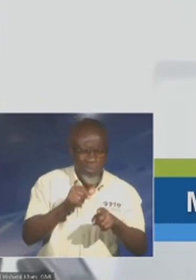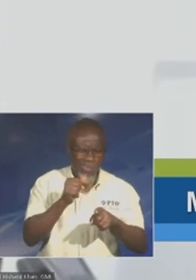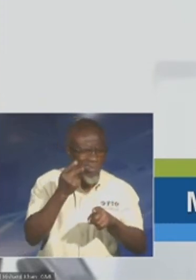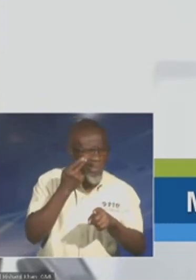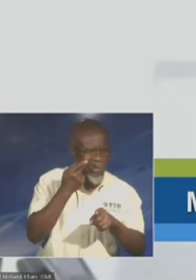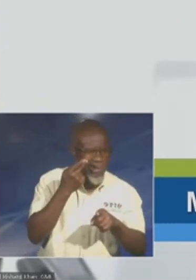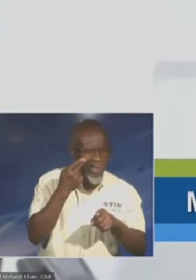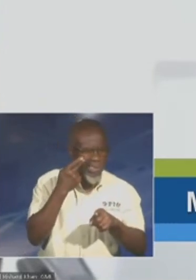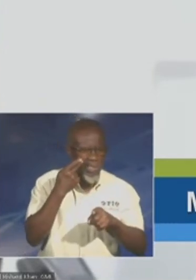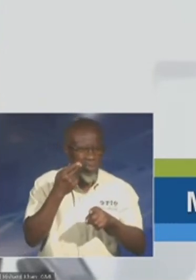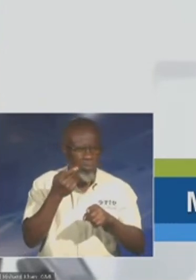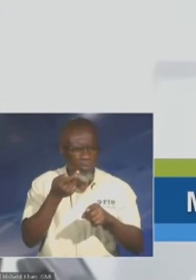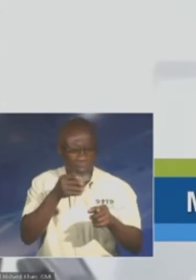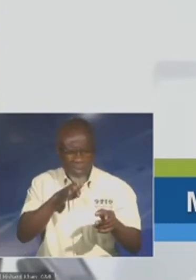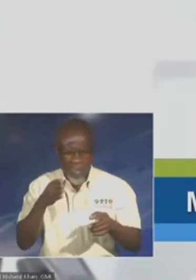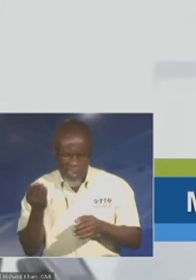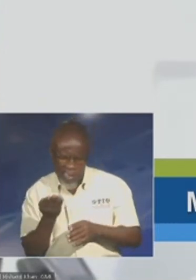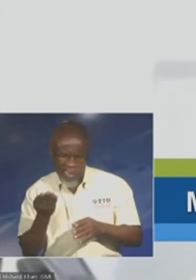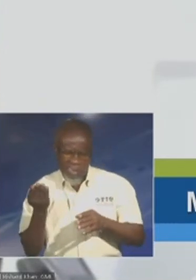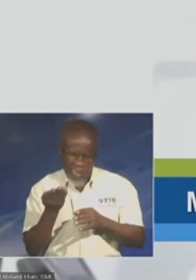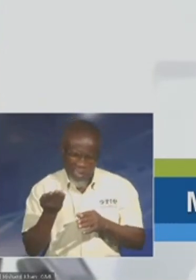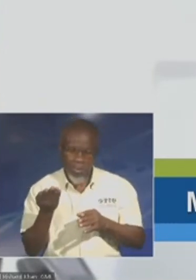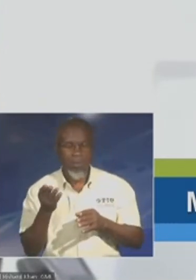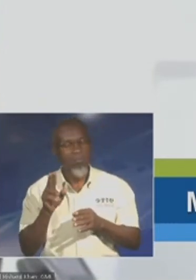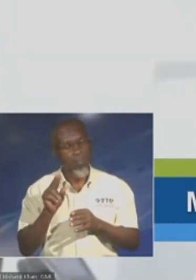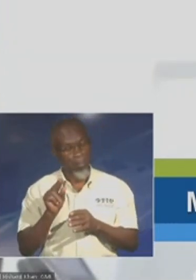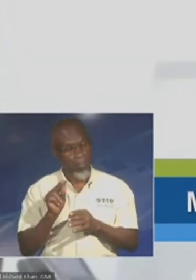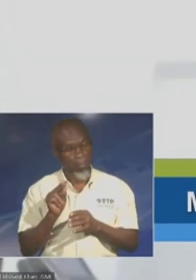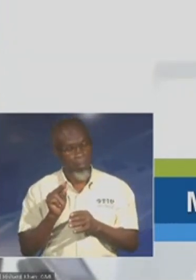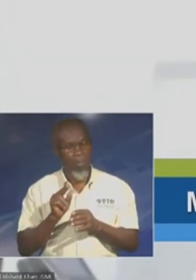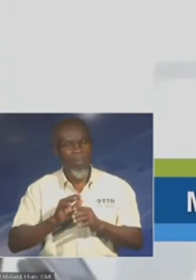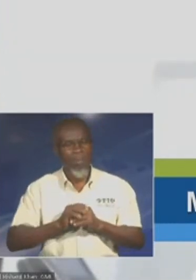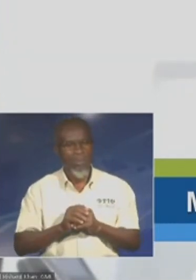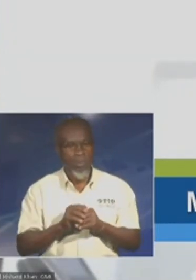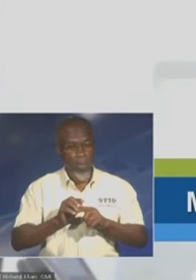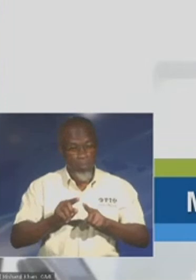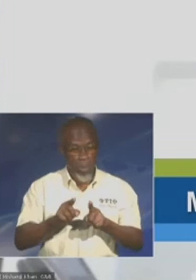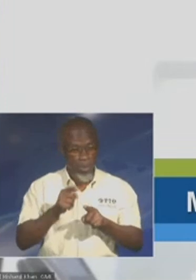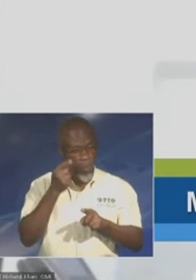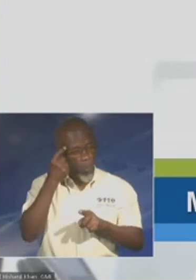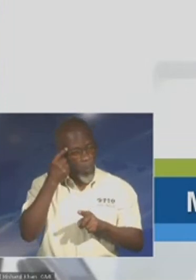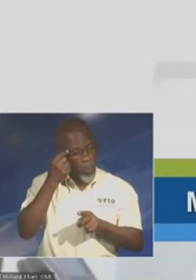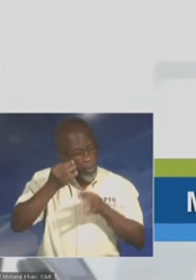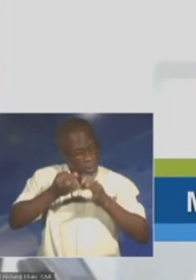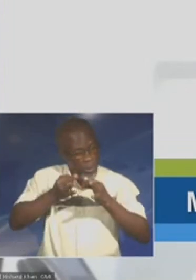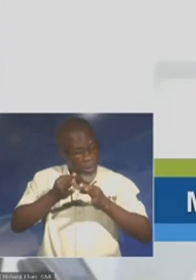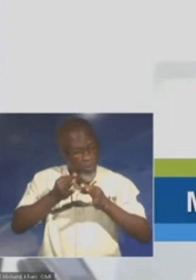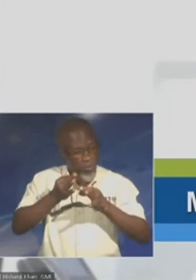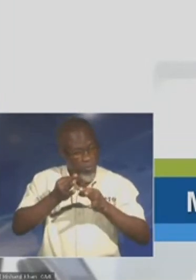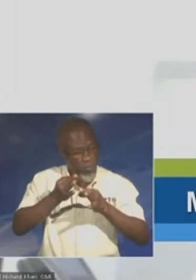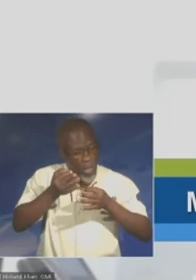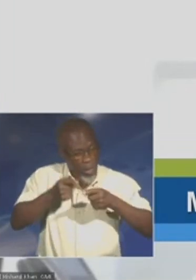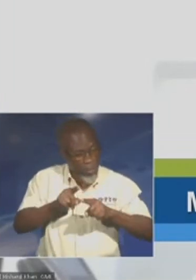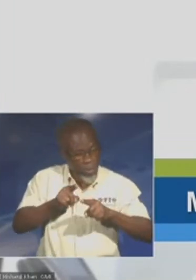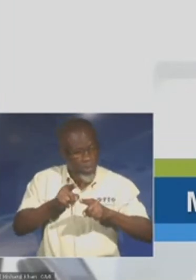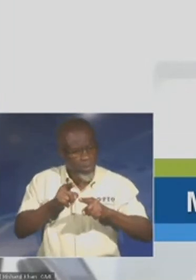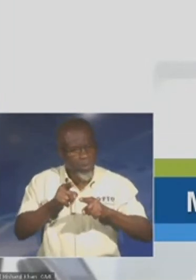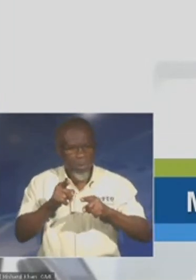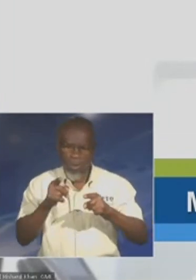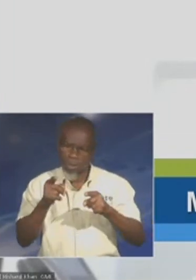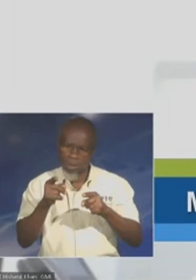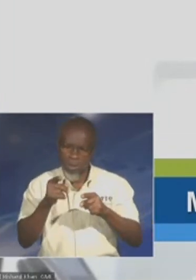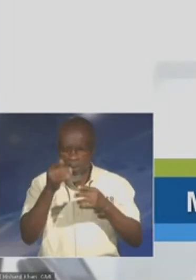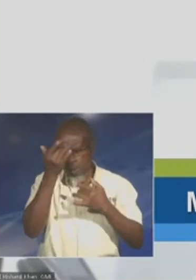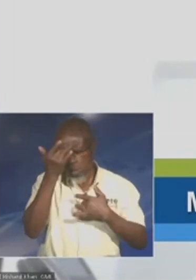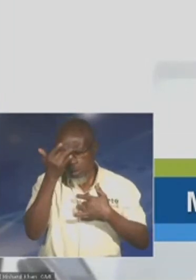as compared to previous waves. But what I was wondering is, at some point, even if this thing gets milder, we're going to probably have to focus